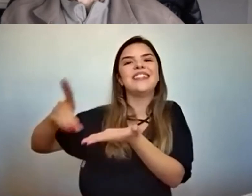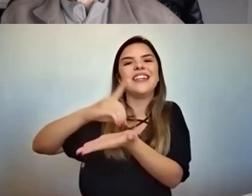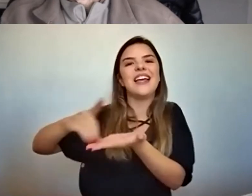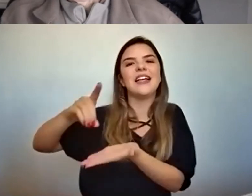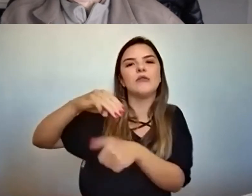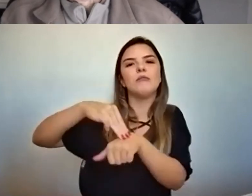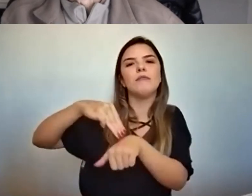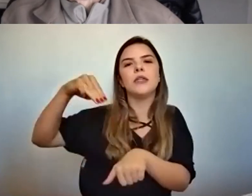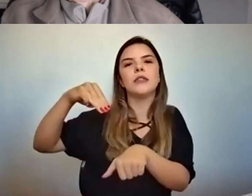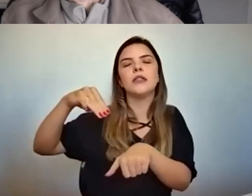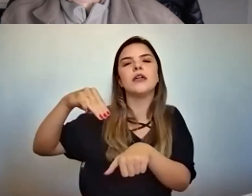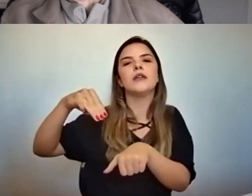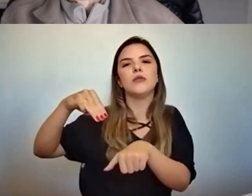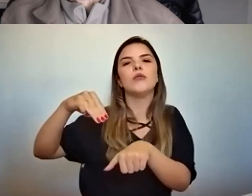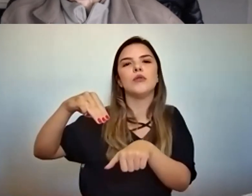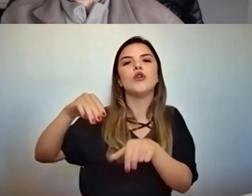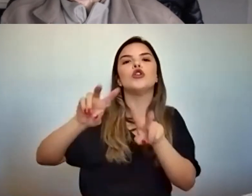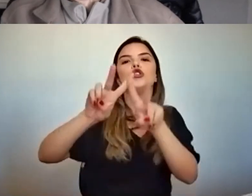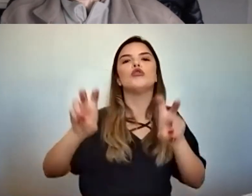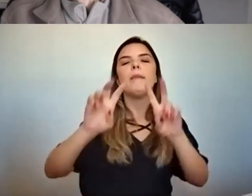vicarious trauma,